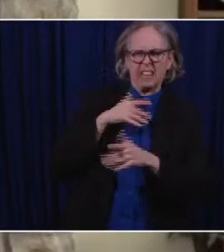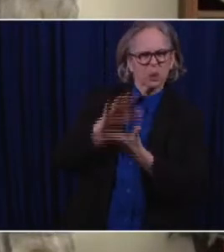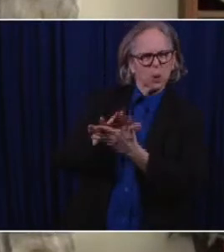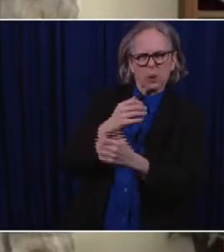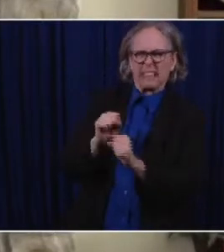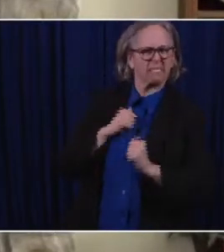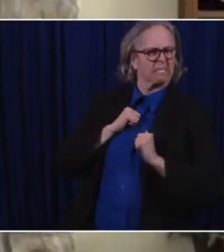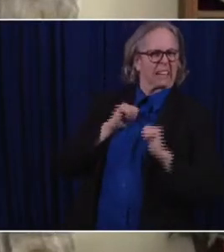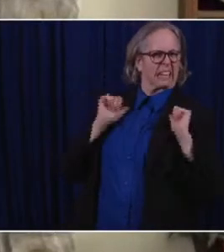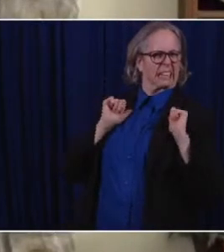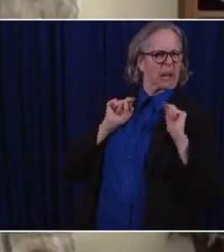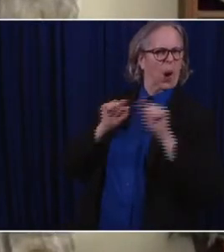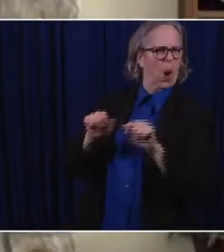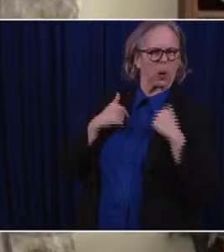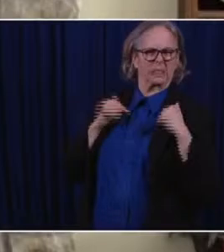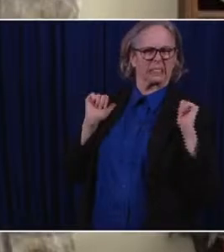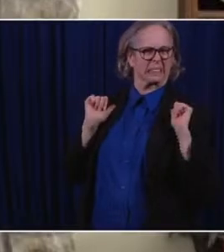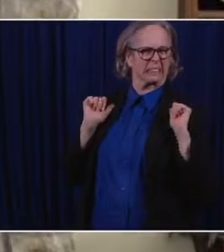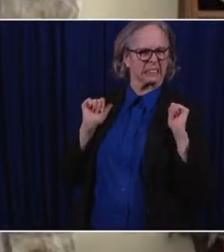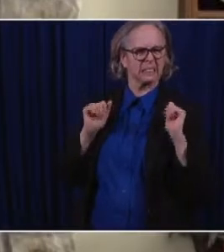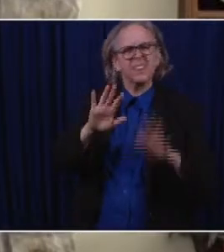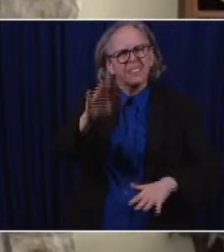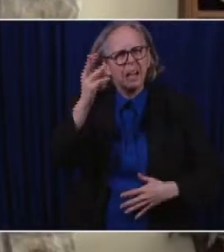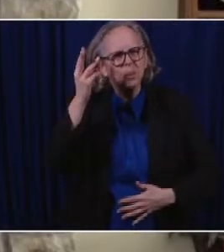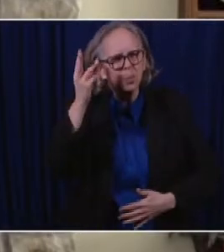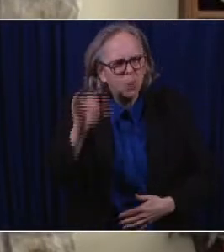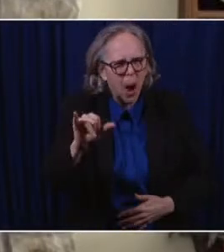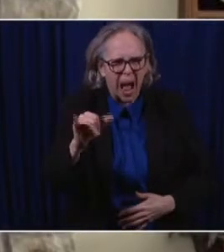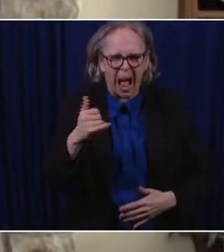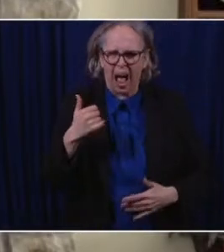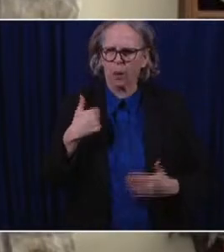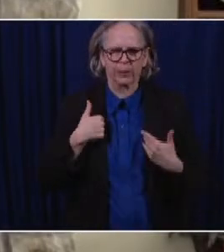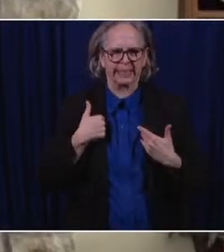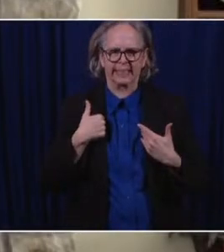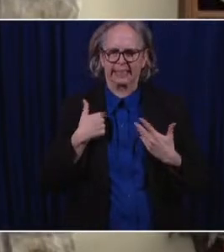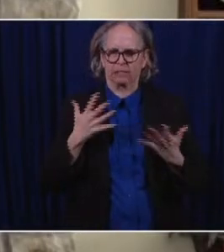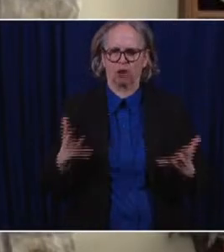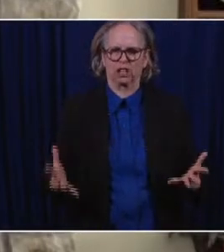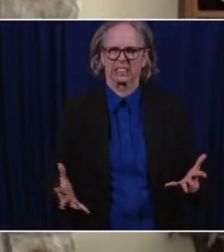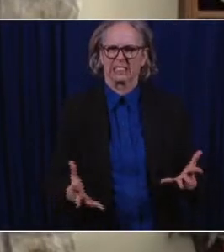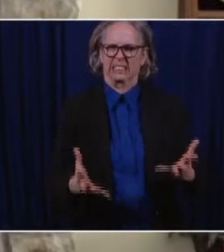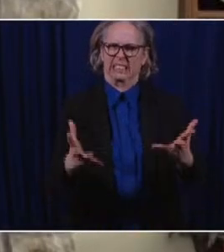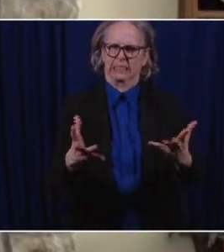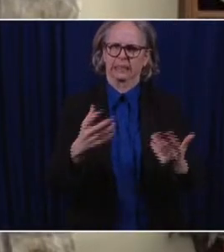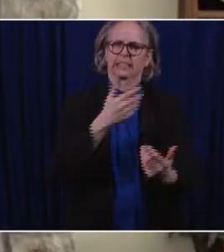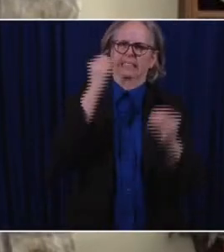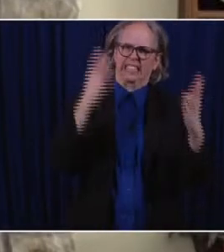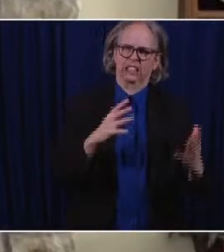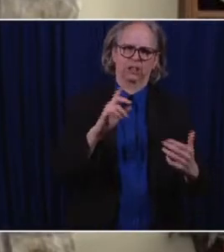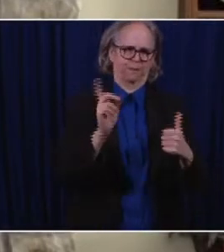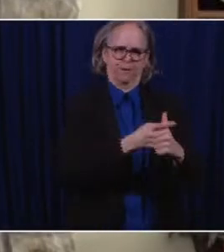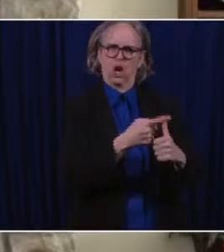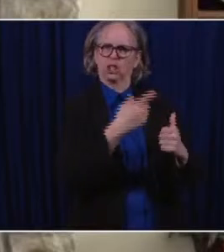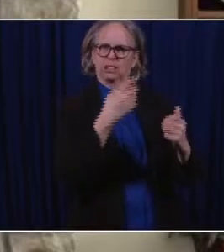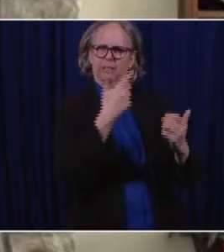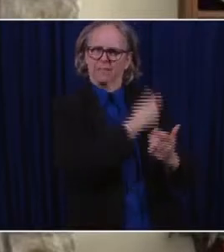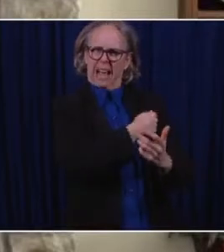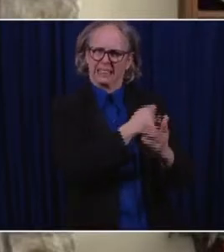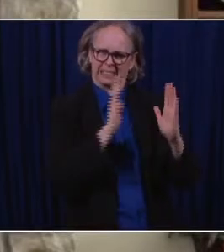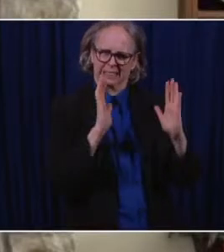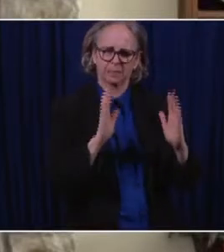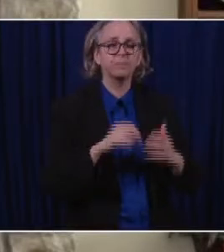So we have a couple things coming together that I think should make them feel safe. One, we know more today